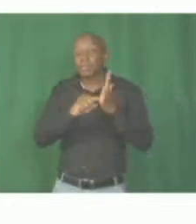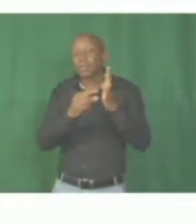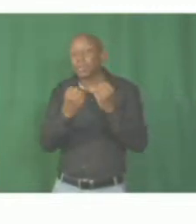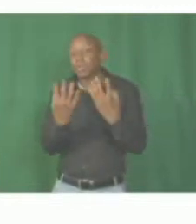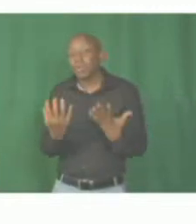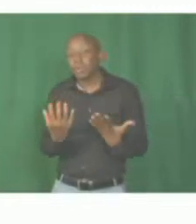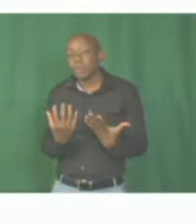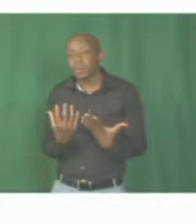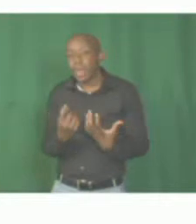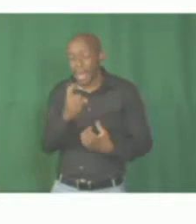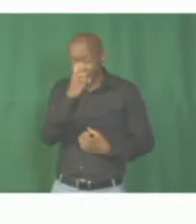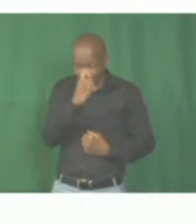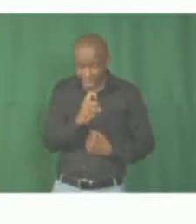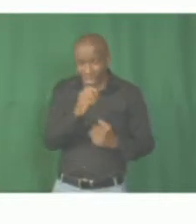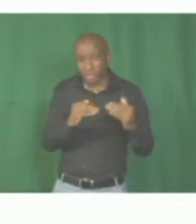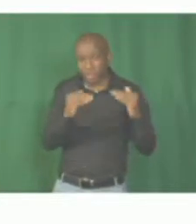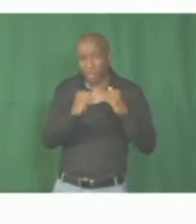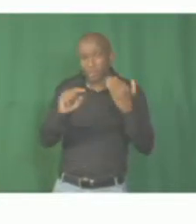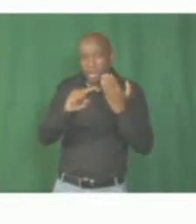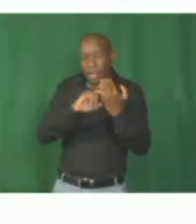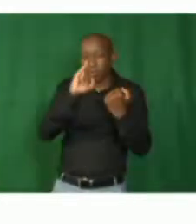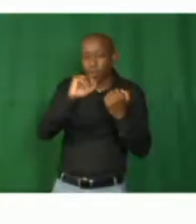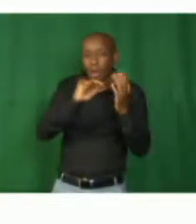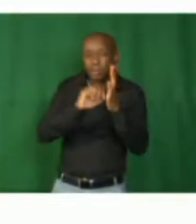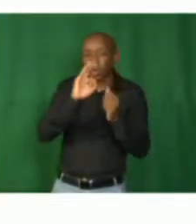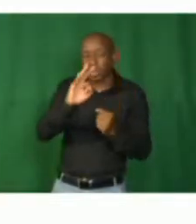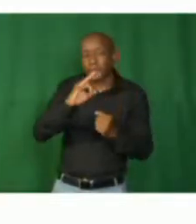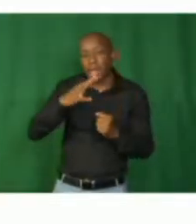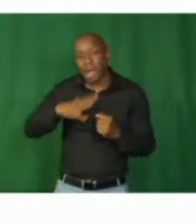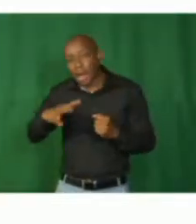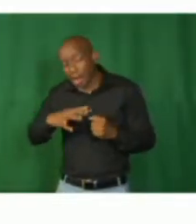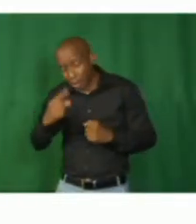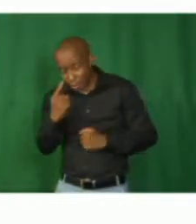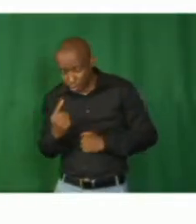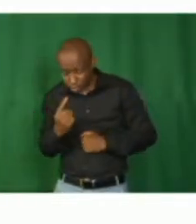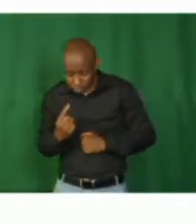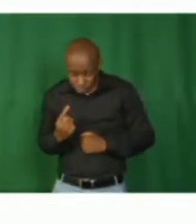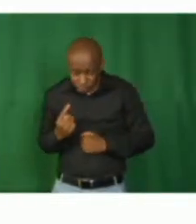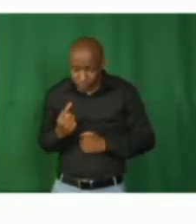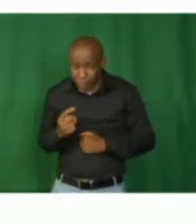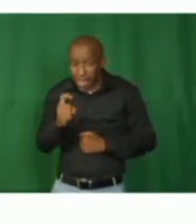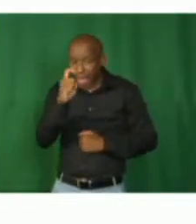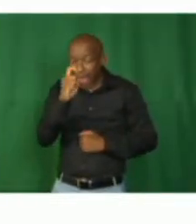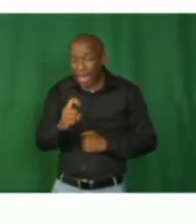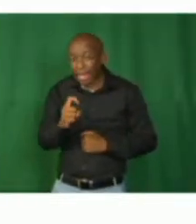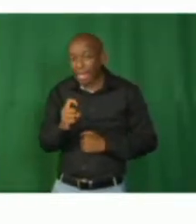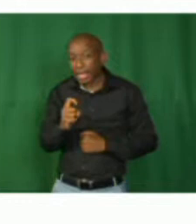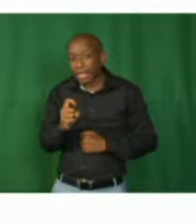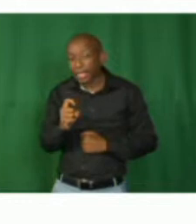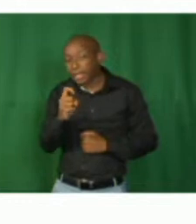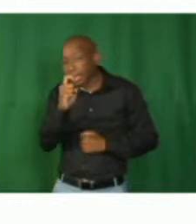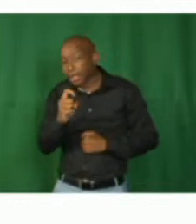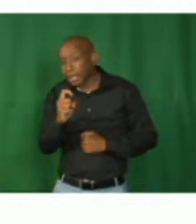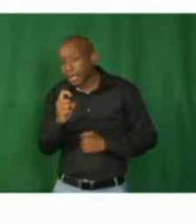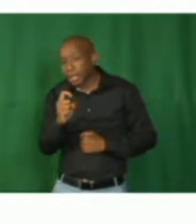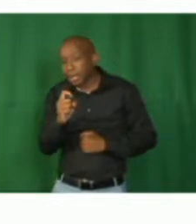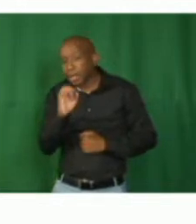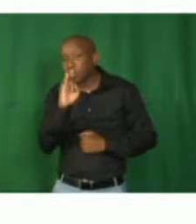is x is equal to -1.3, and also x on the other side is equal